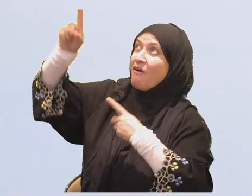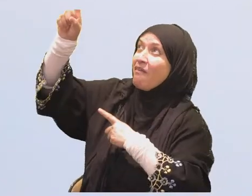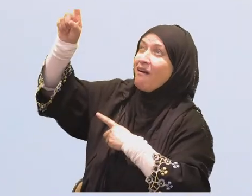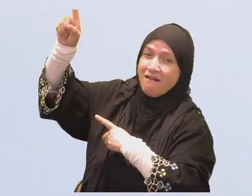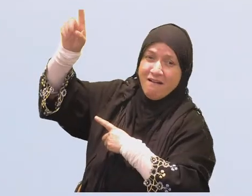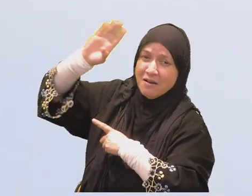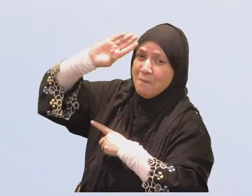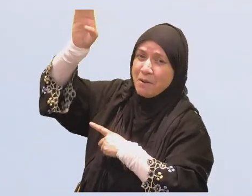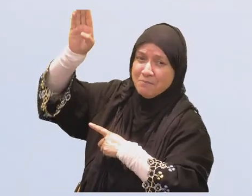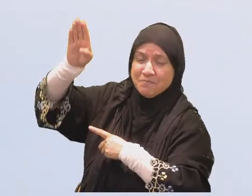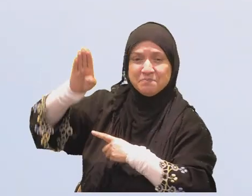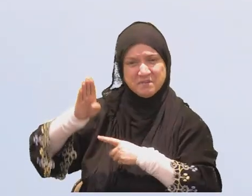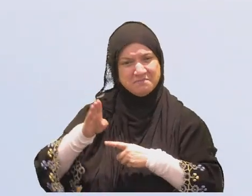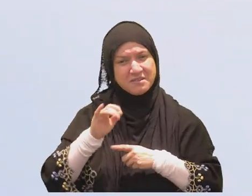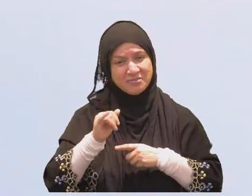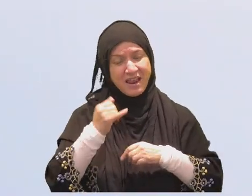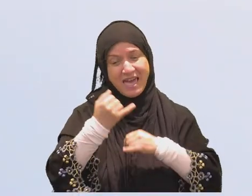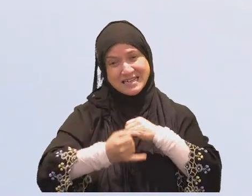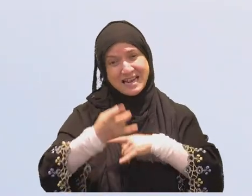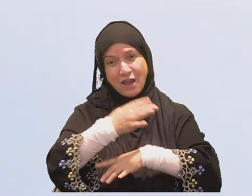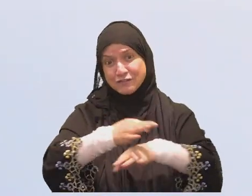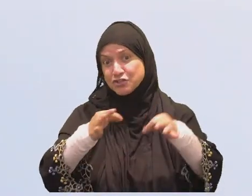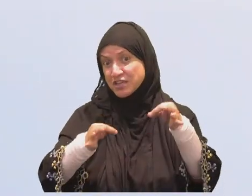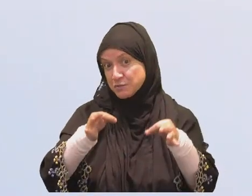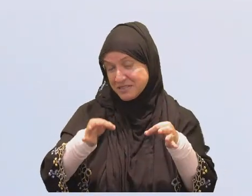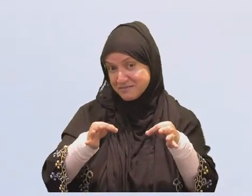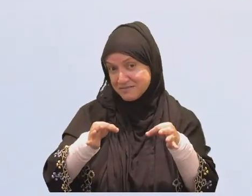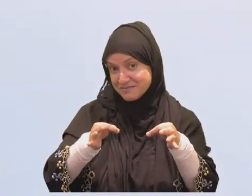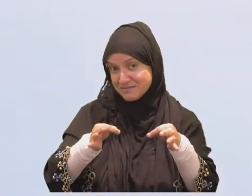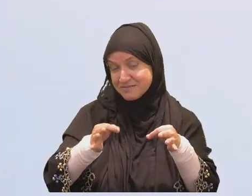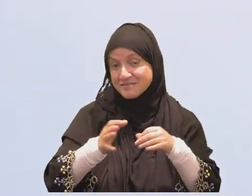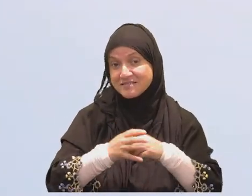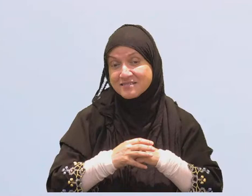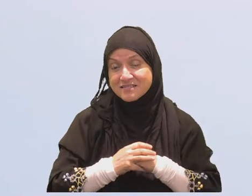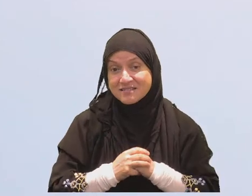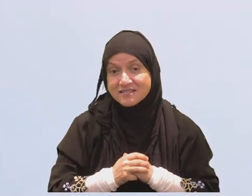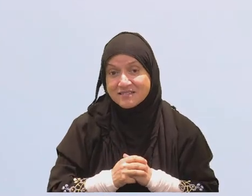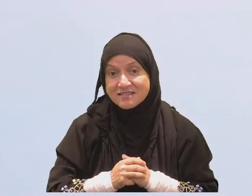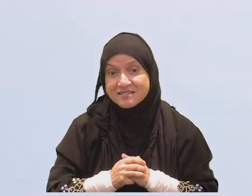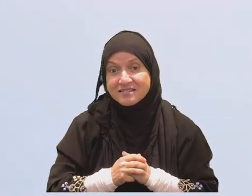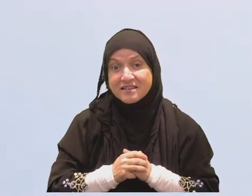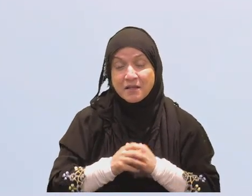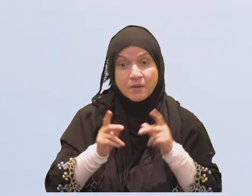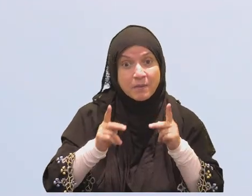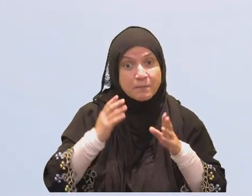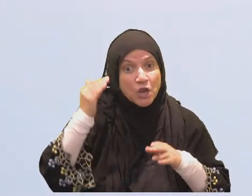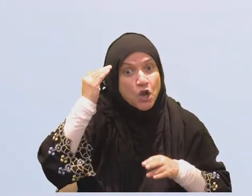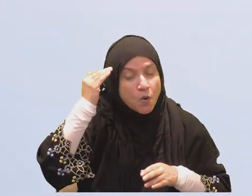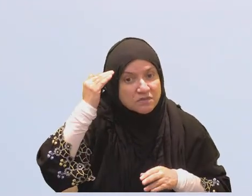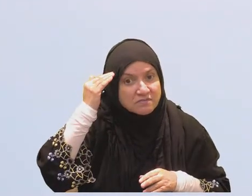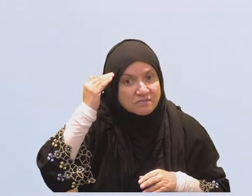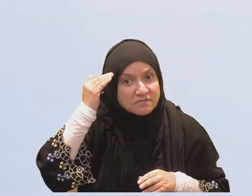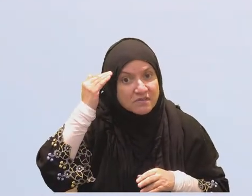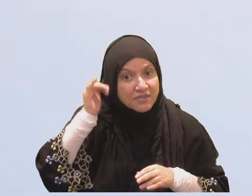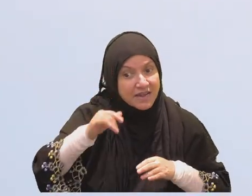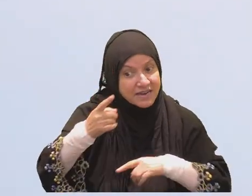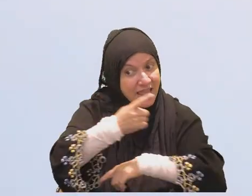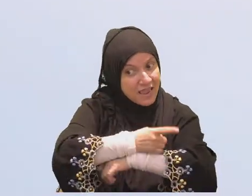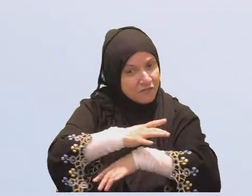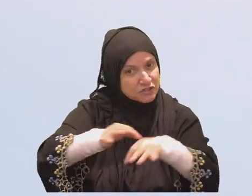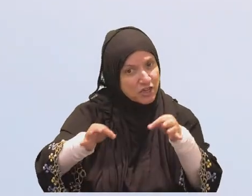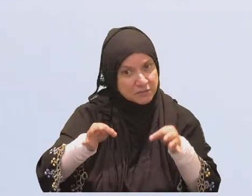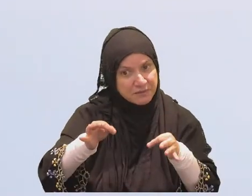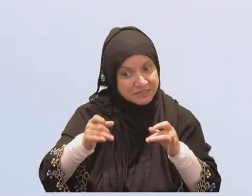individual choice within the parameters of haram and halal, that's the